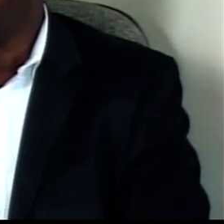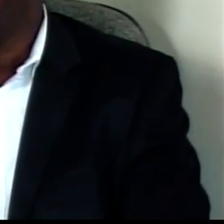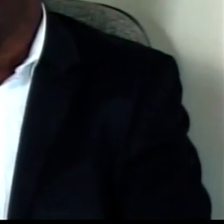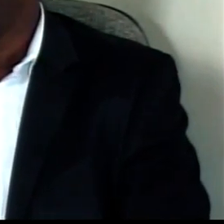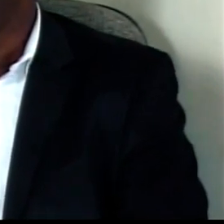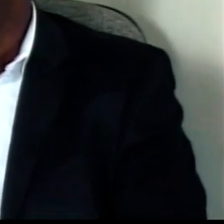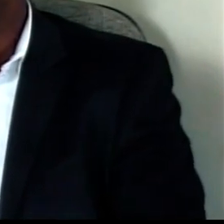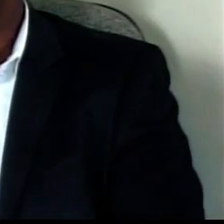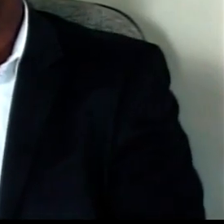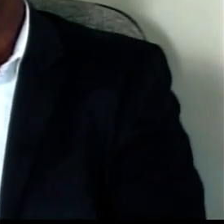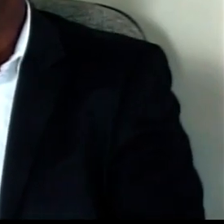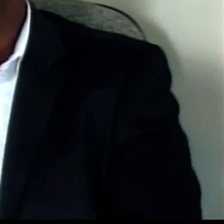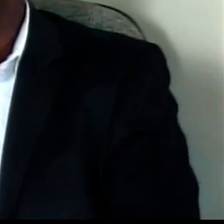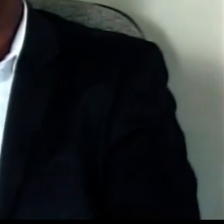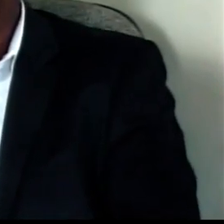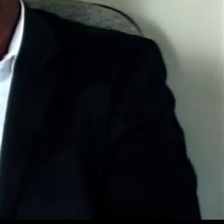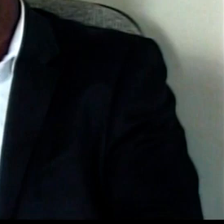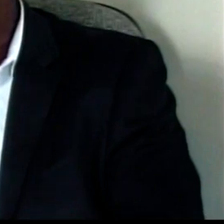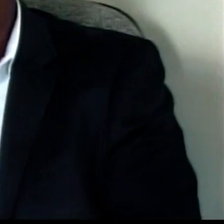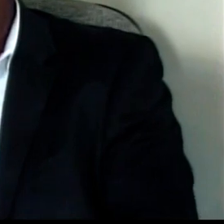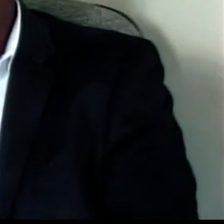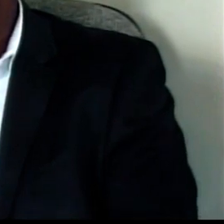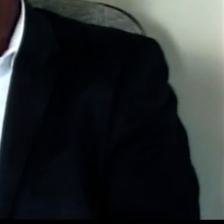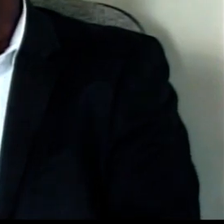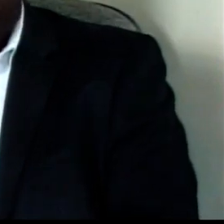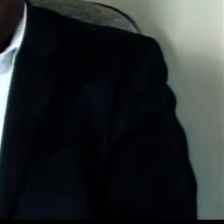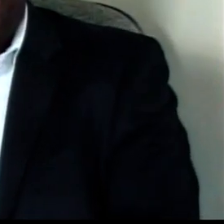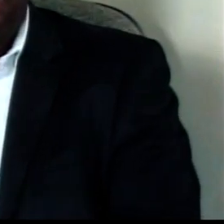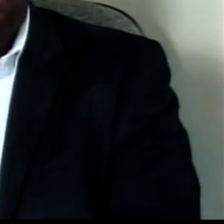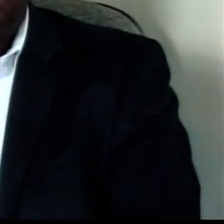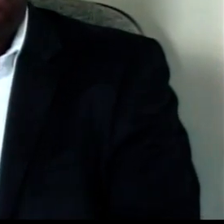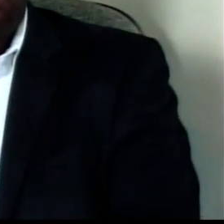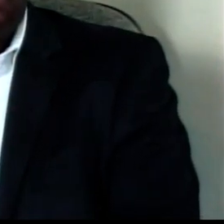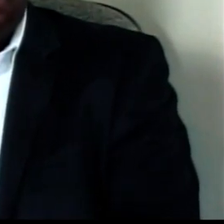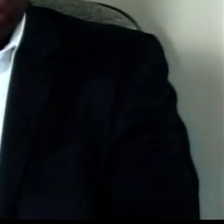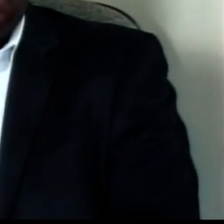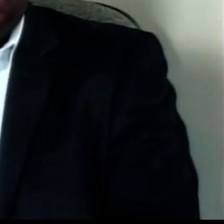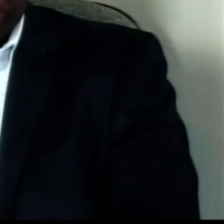and spend money and all kind of nonsense on race cars or whatever. Okay?